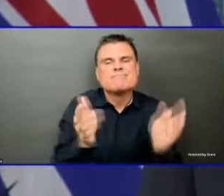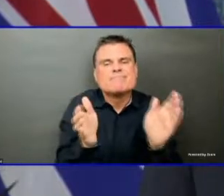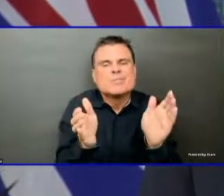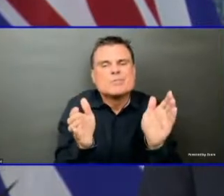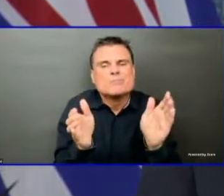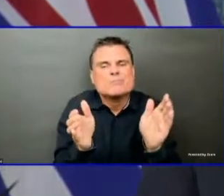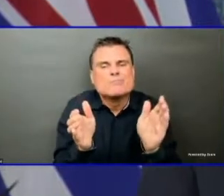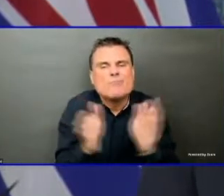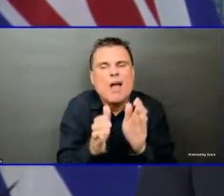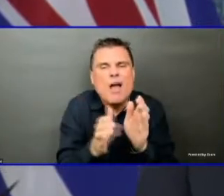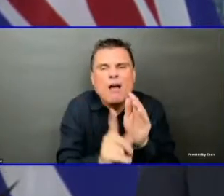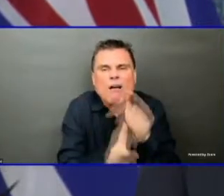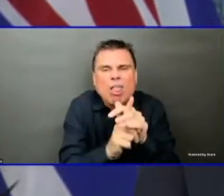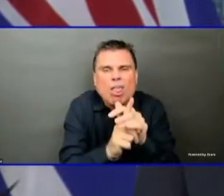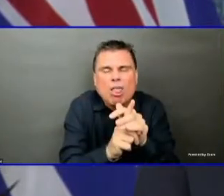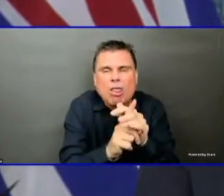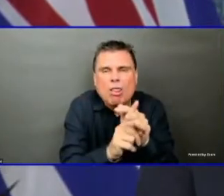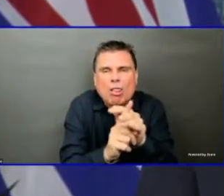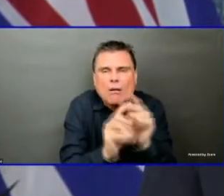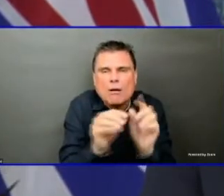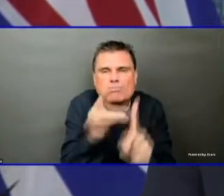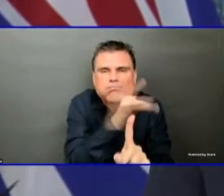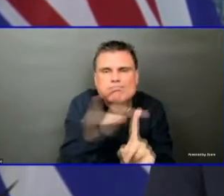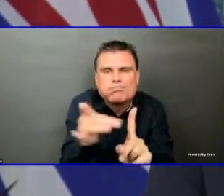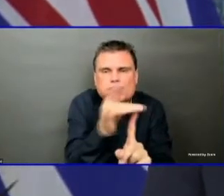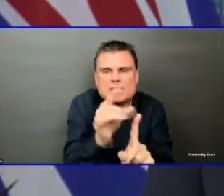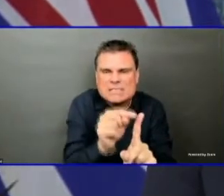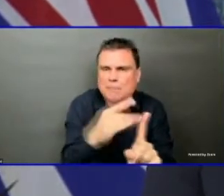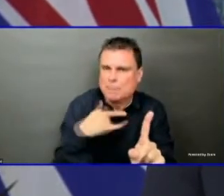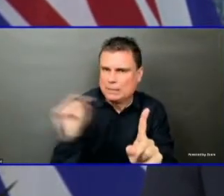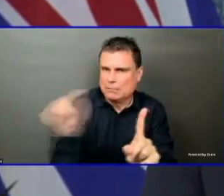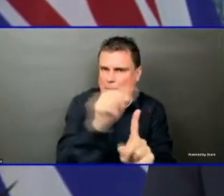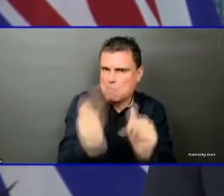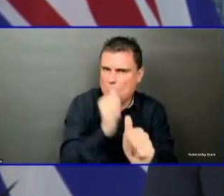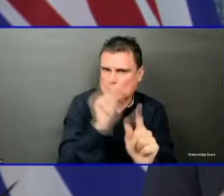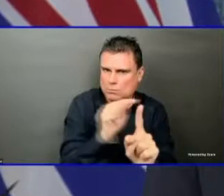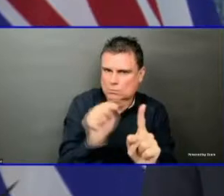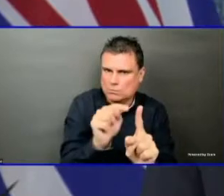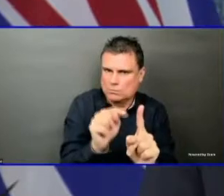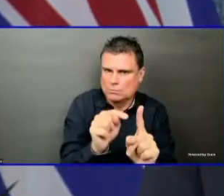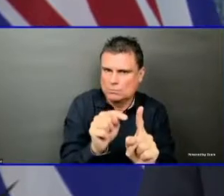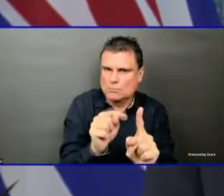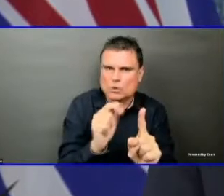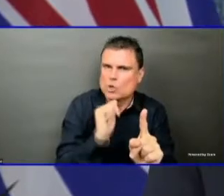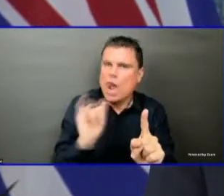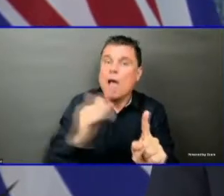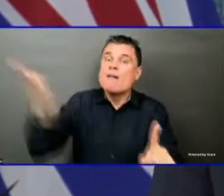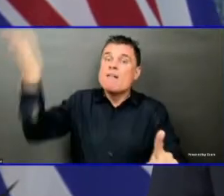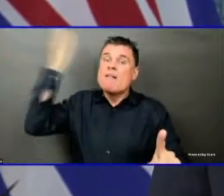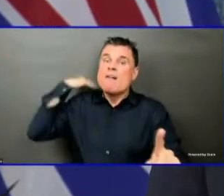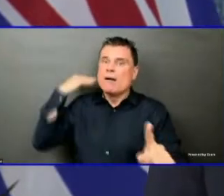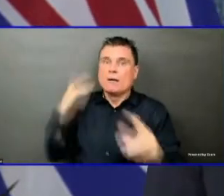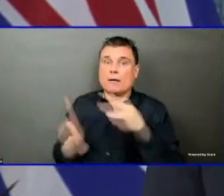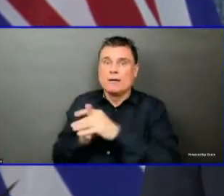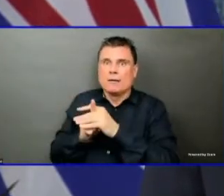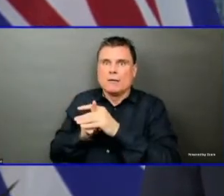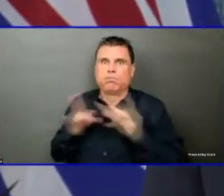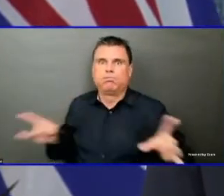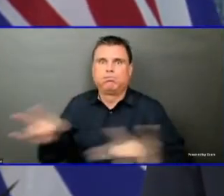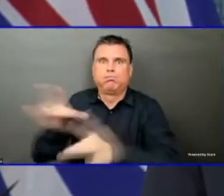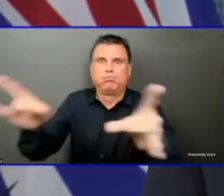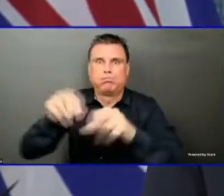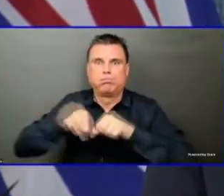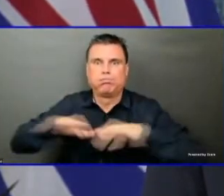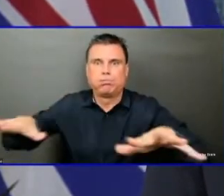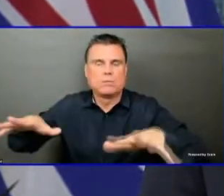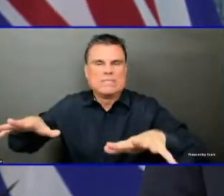saw in November and December in the early part of January, which is heartening. That said, we're continuing in existing outbreaks